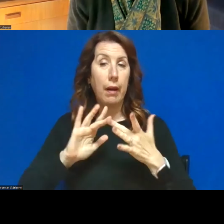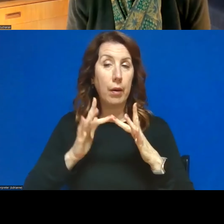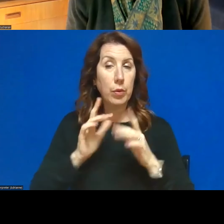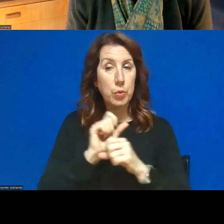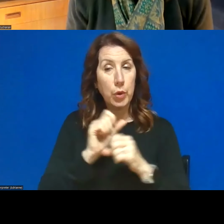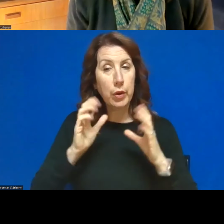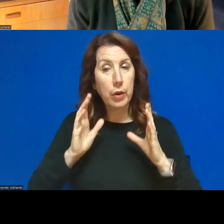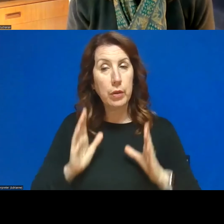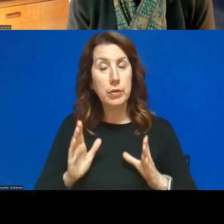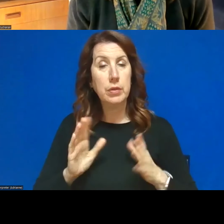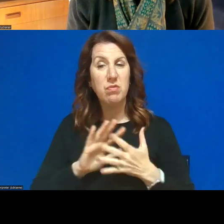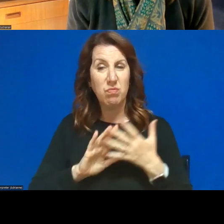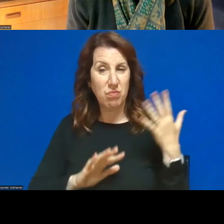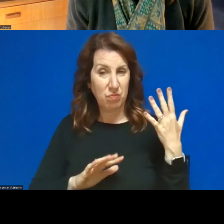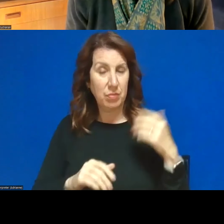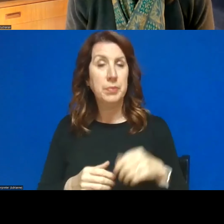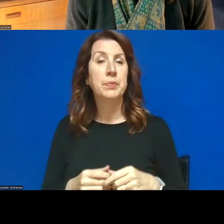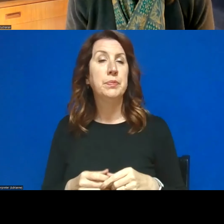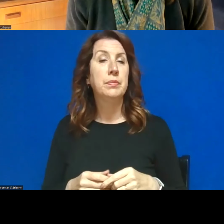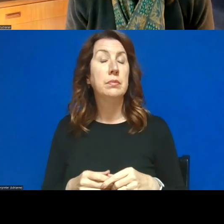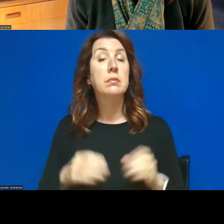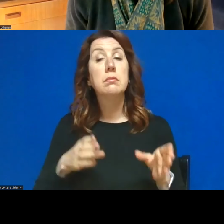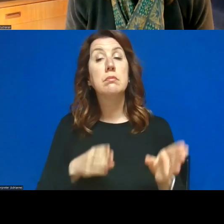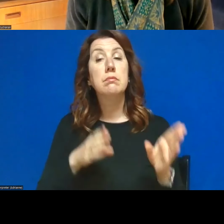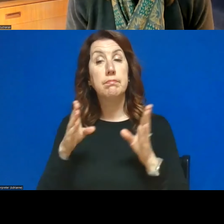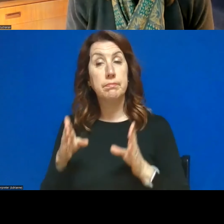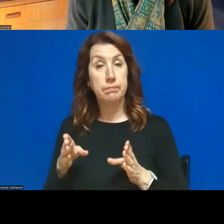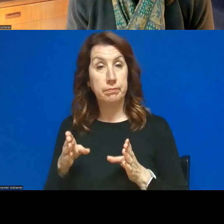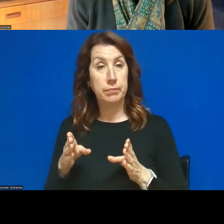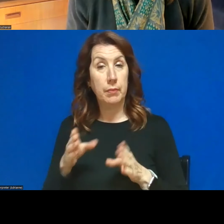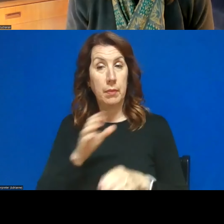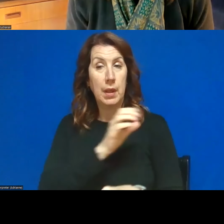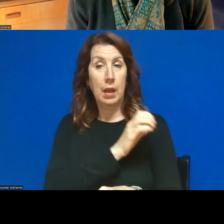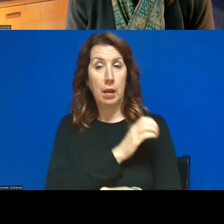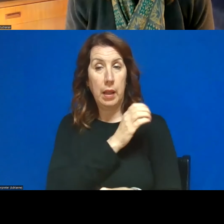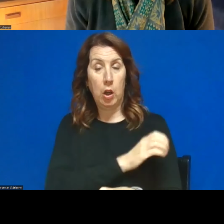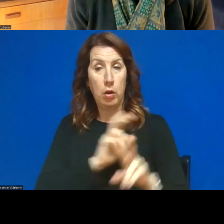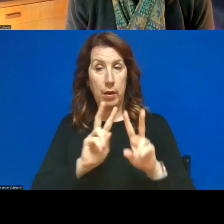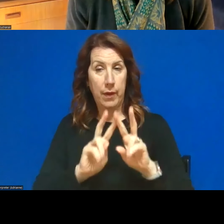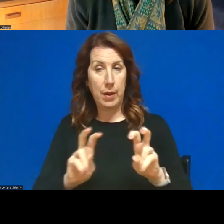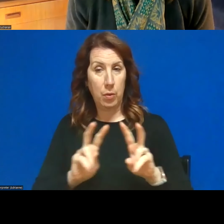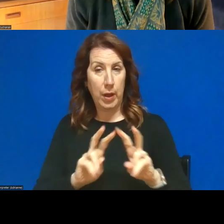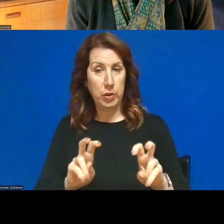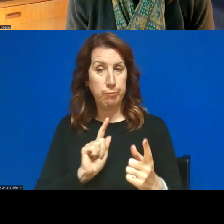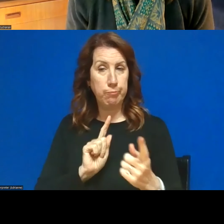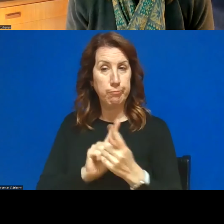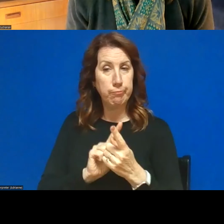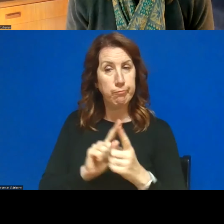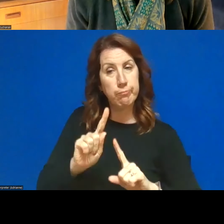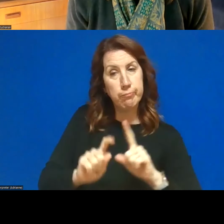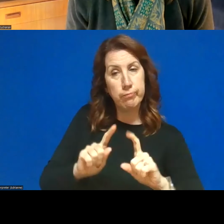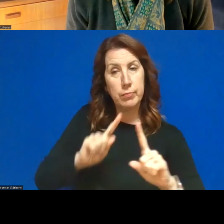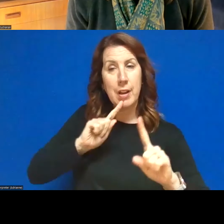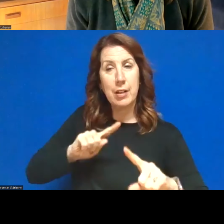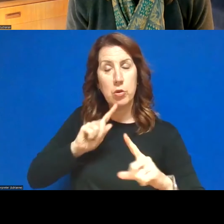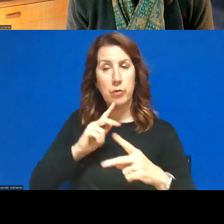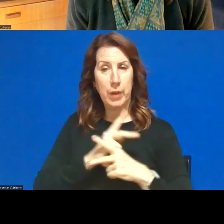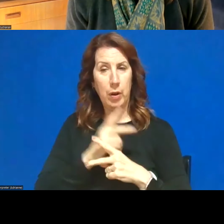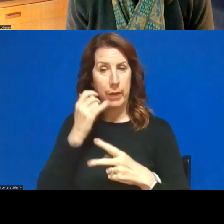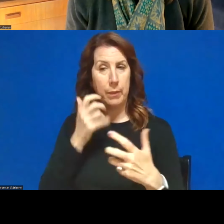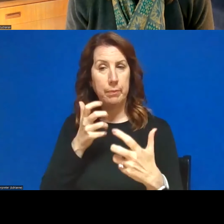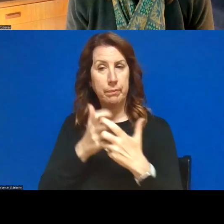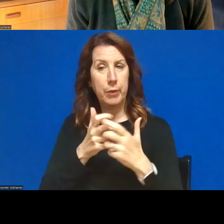and other named parties. The next step would be a clinical evaluation to determine if the individual meets the care court